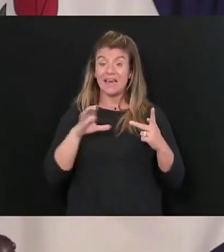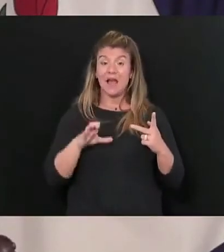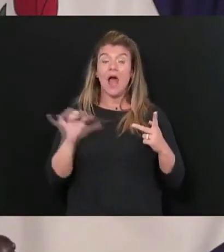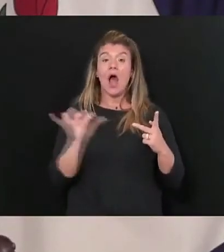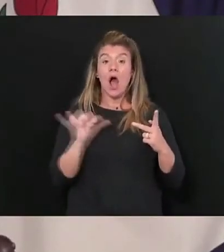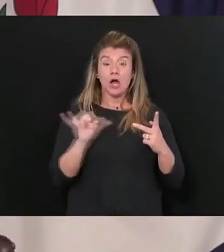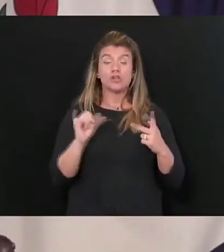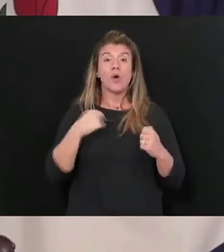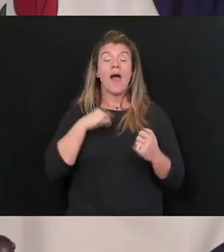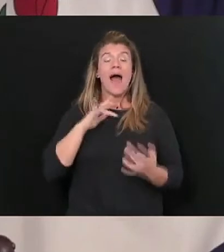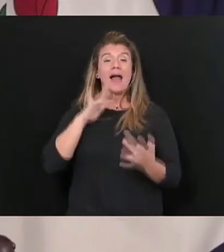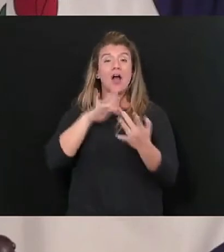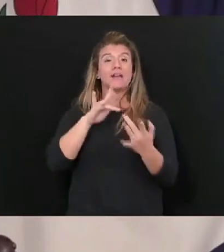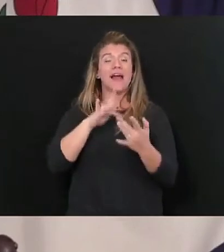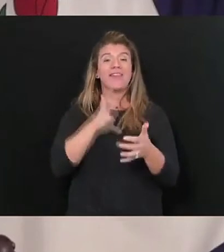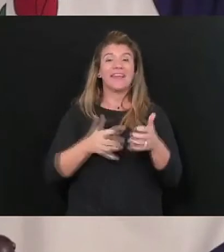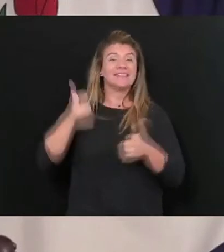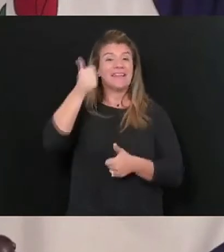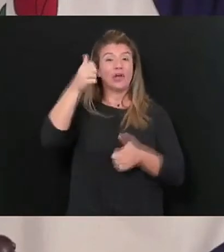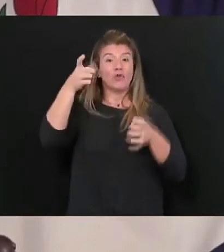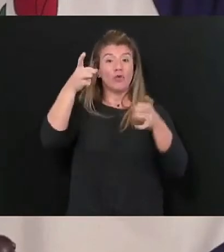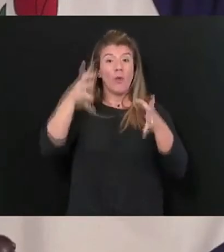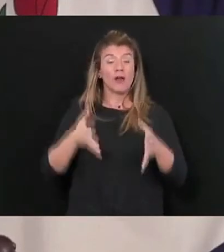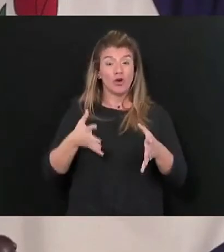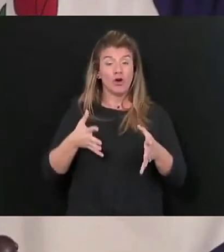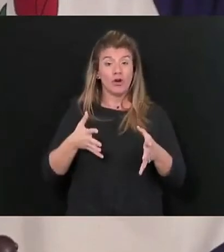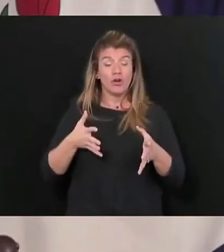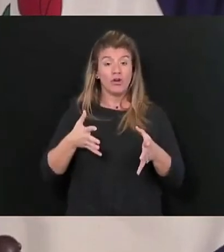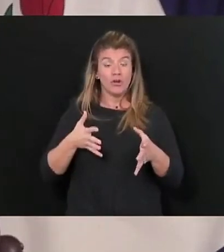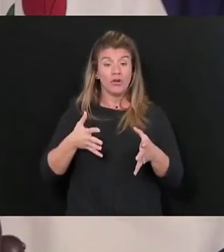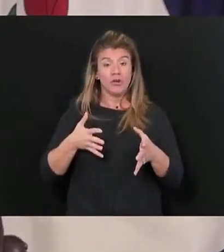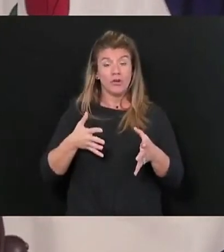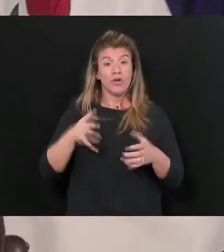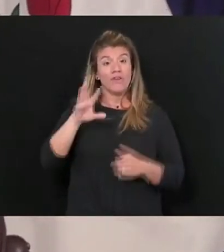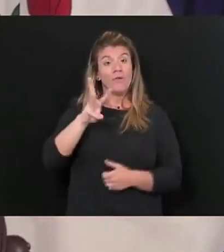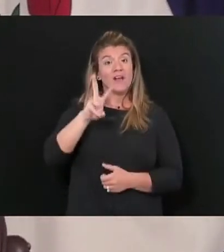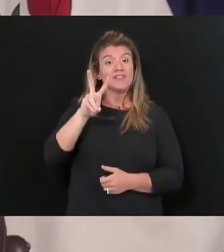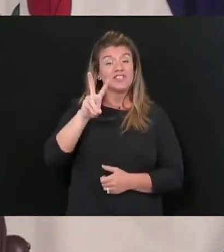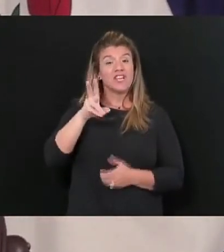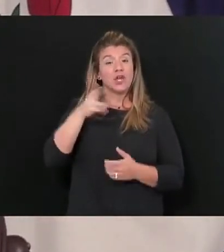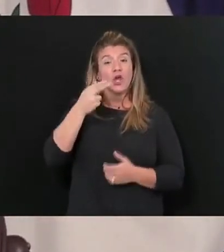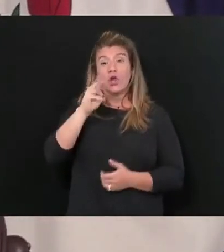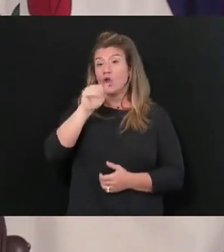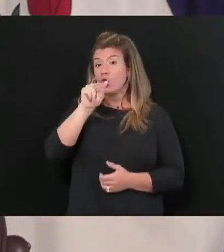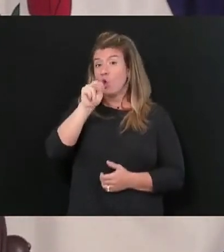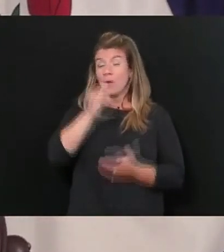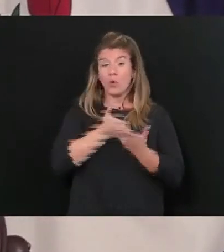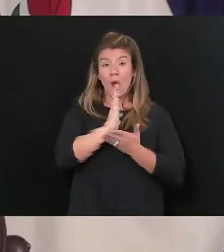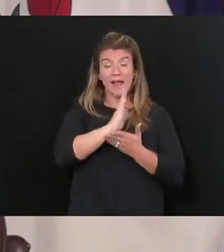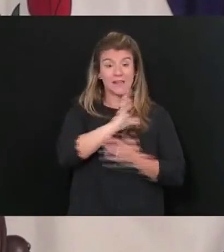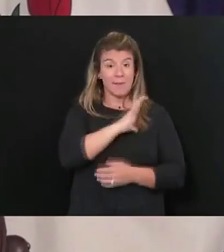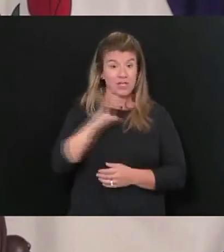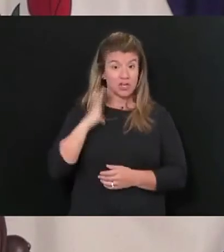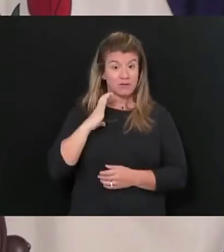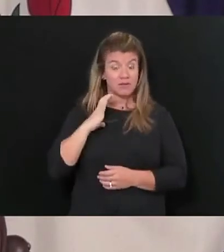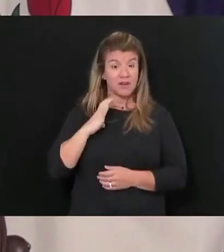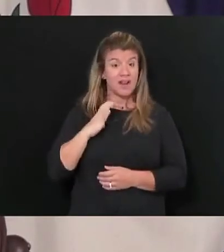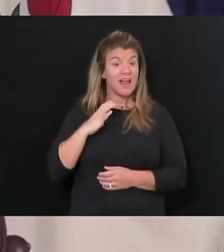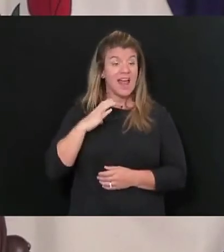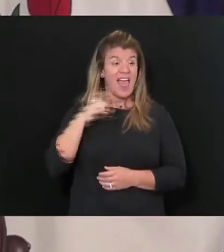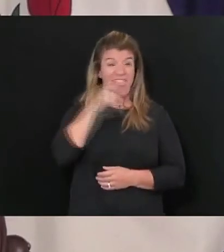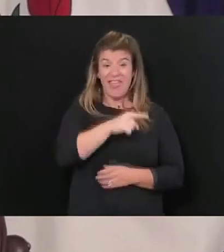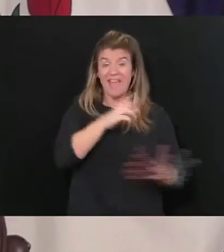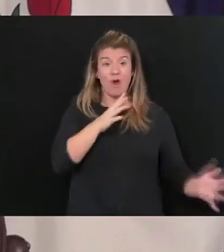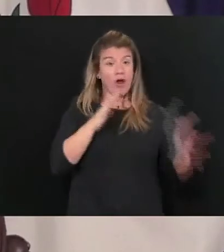also contacted the executive director of our West Virginia Human Rights Commission, and they have reached out to